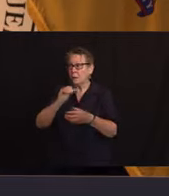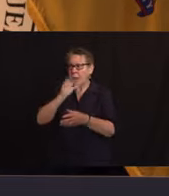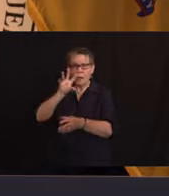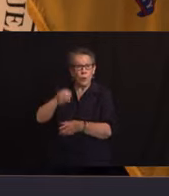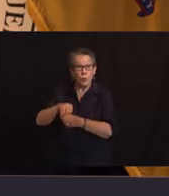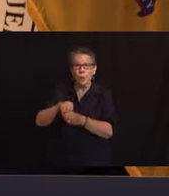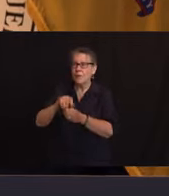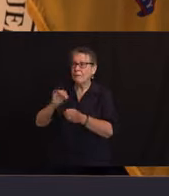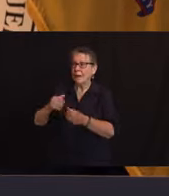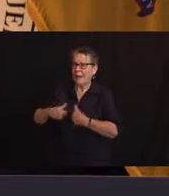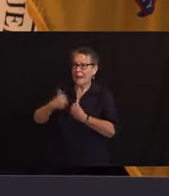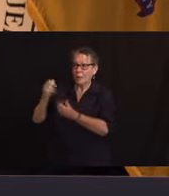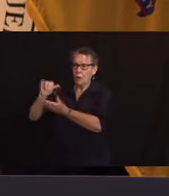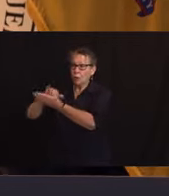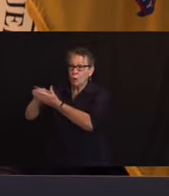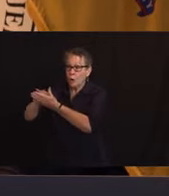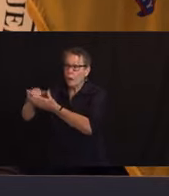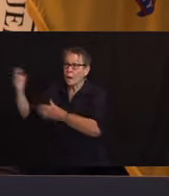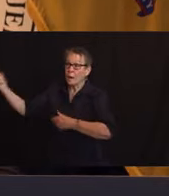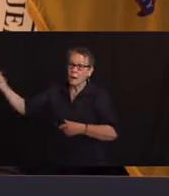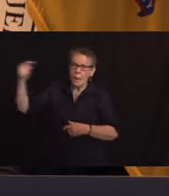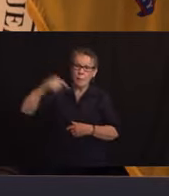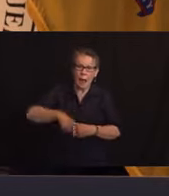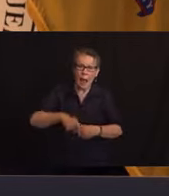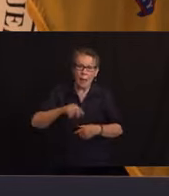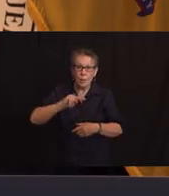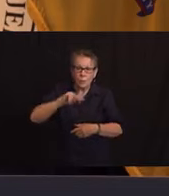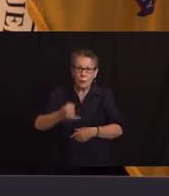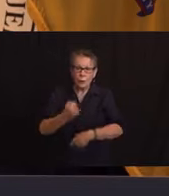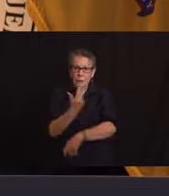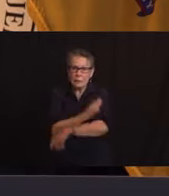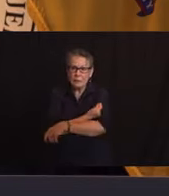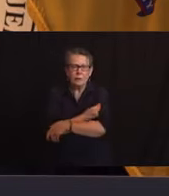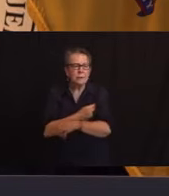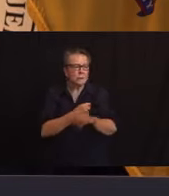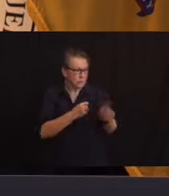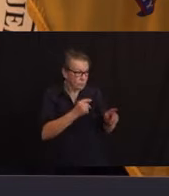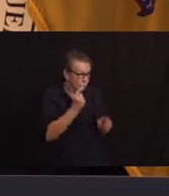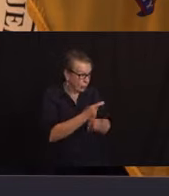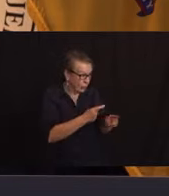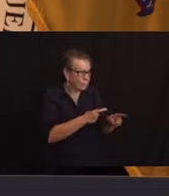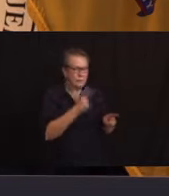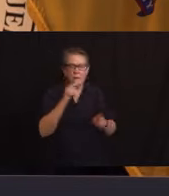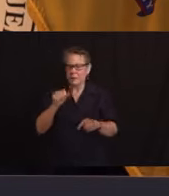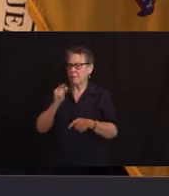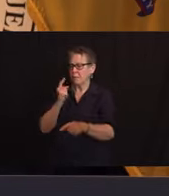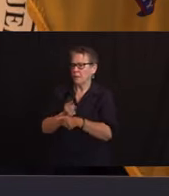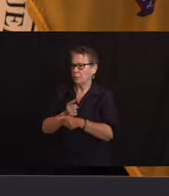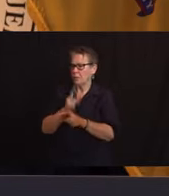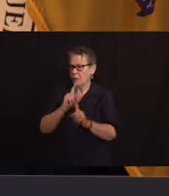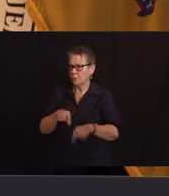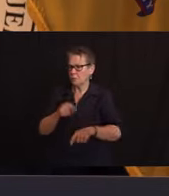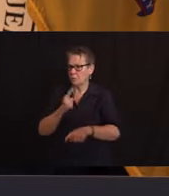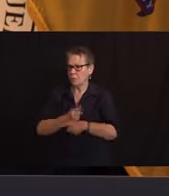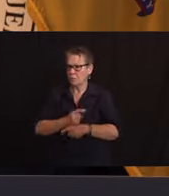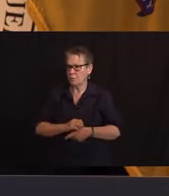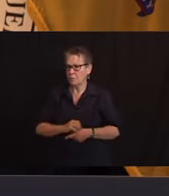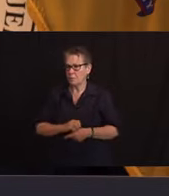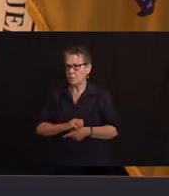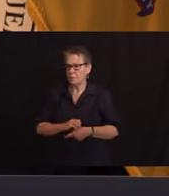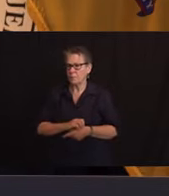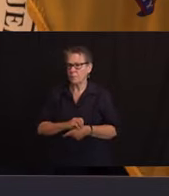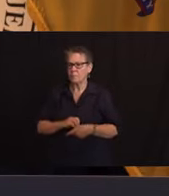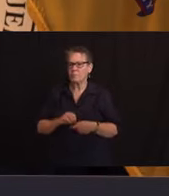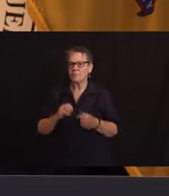Okay. On the new dashboard, some numbers. Am I right, Judy? I'm right. Yep. Okay. Okay. On the new dashboard, some numbers are over 100%. Can you explain